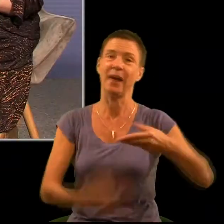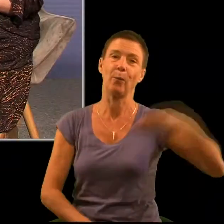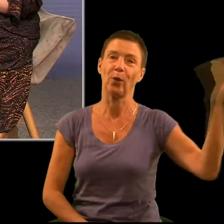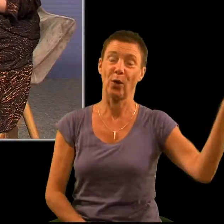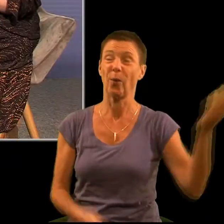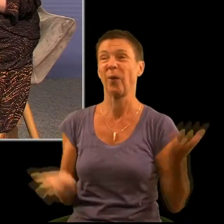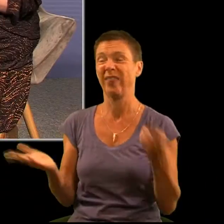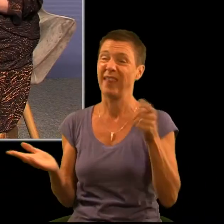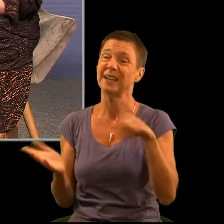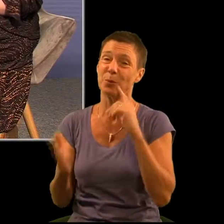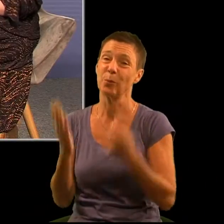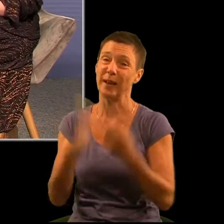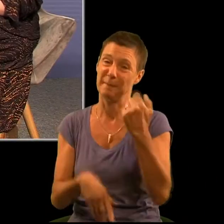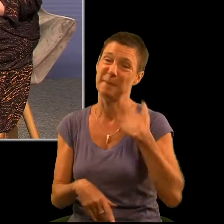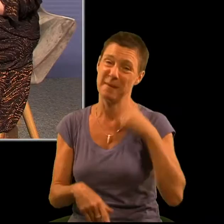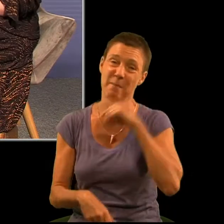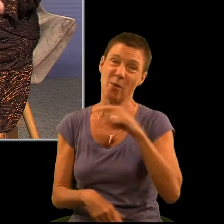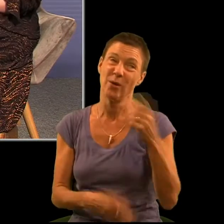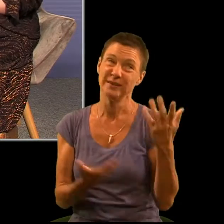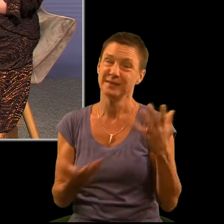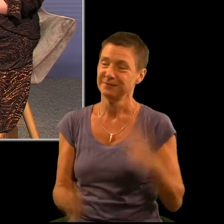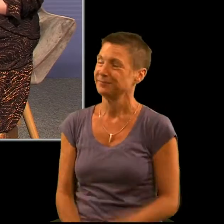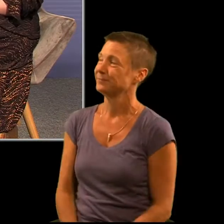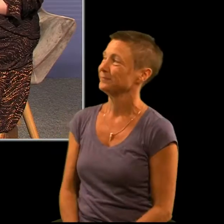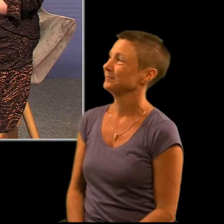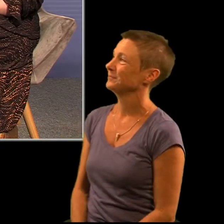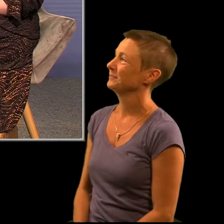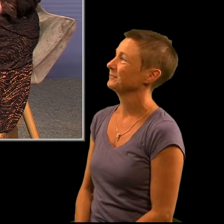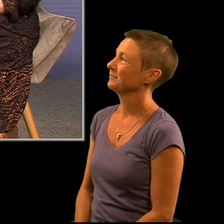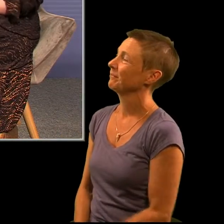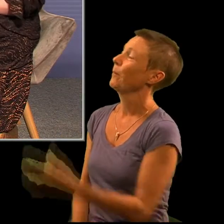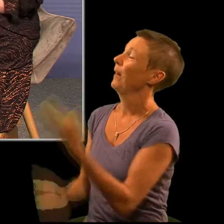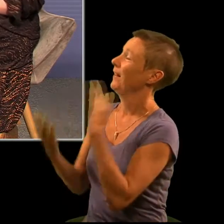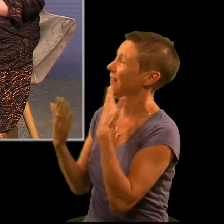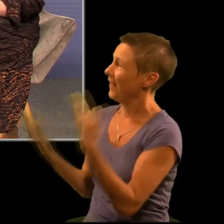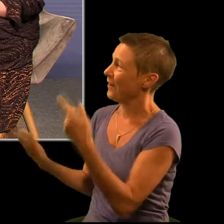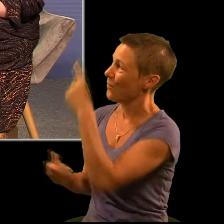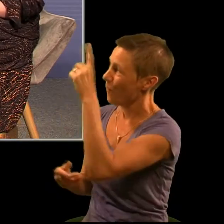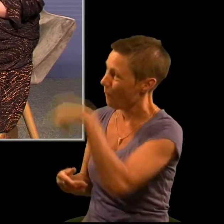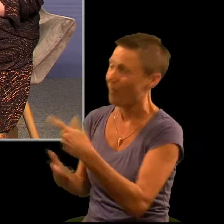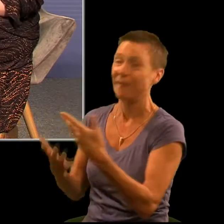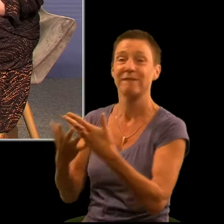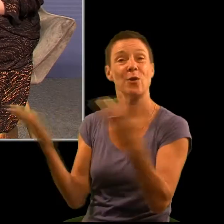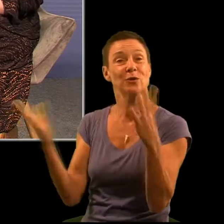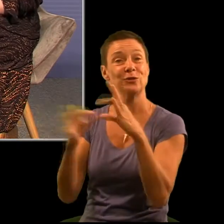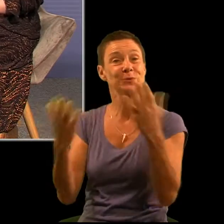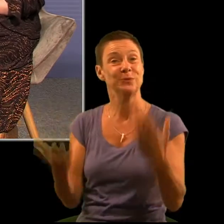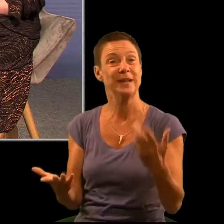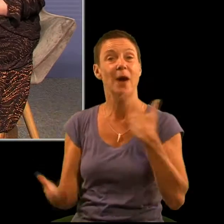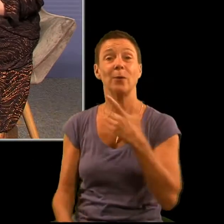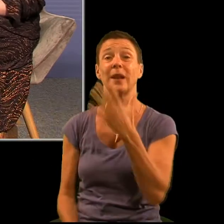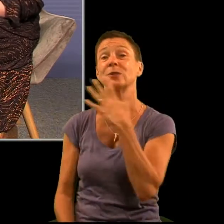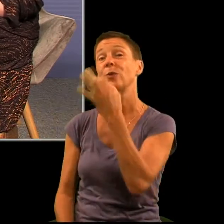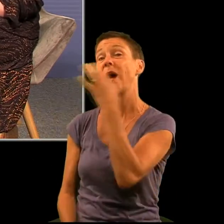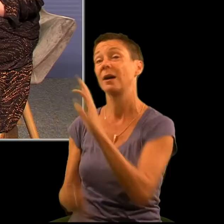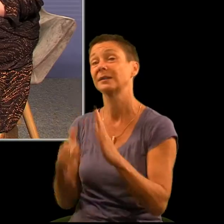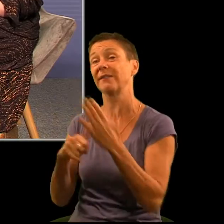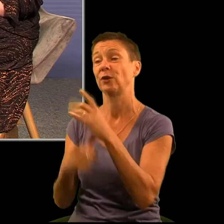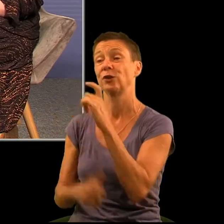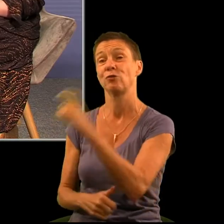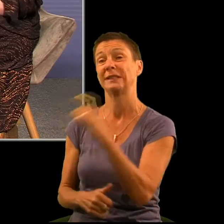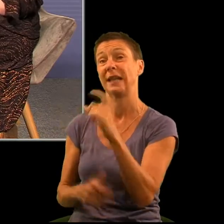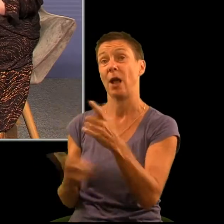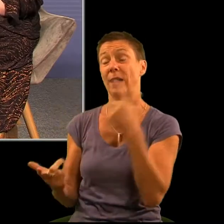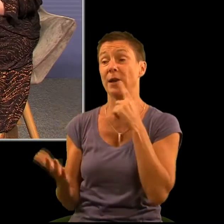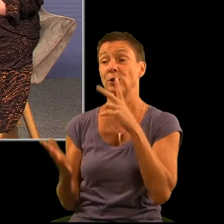involvement. That's welcome, and thank you to you all for joining us today. And what I would like to do is to ask Cressida to kick us off